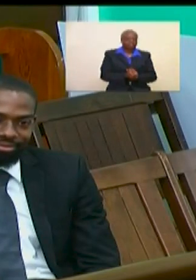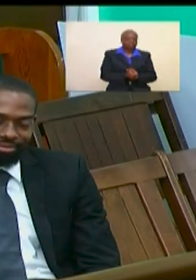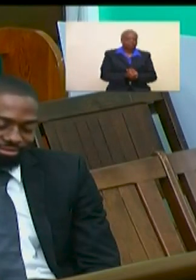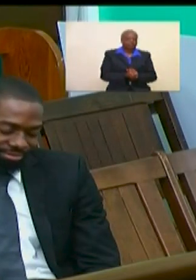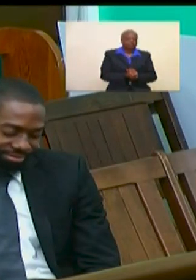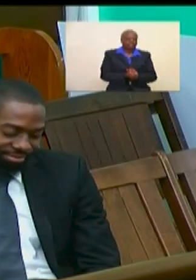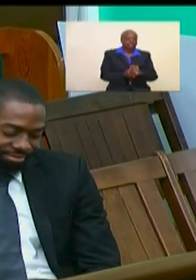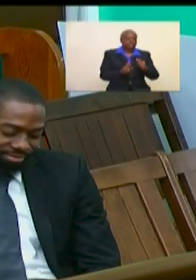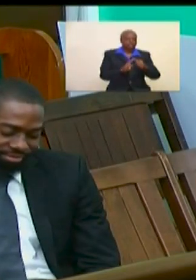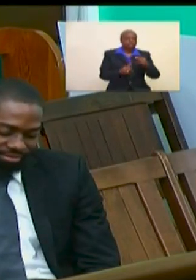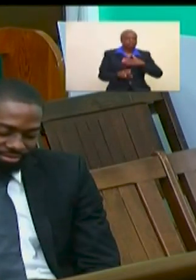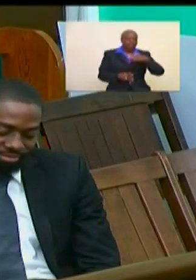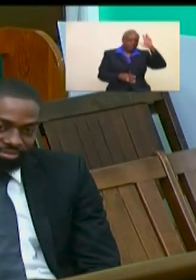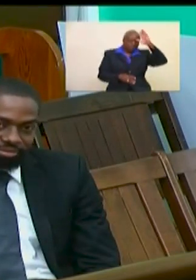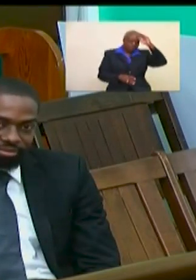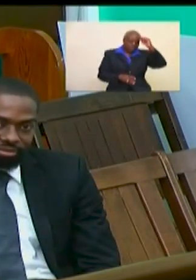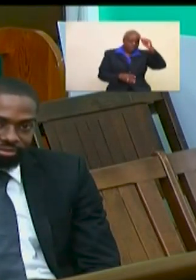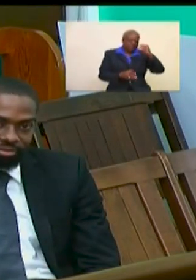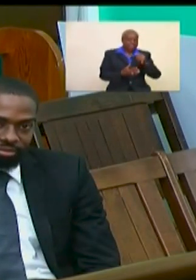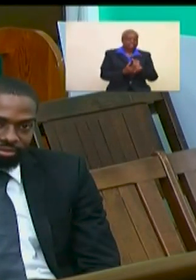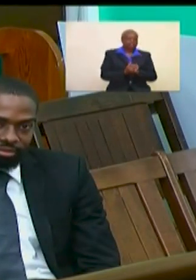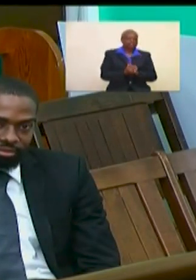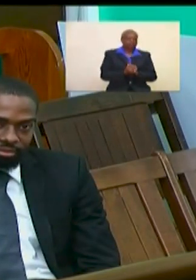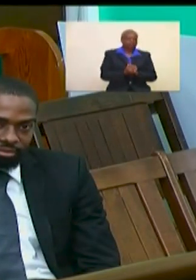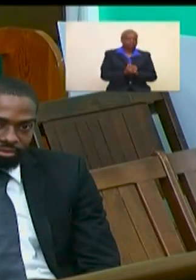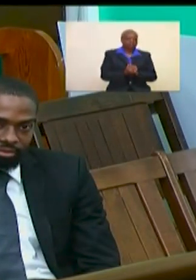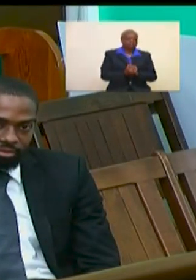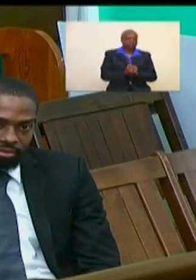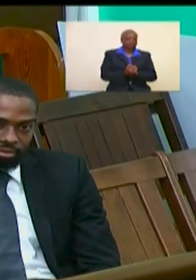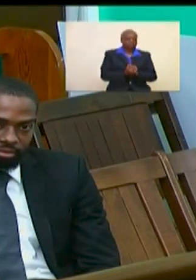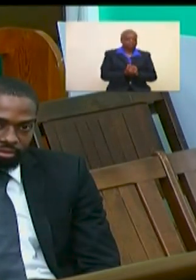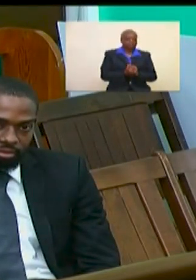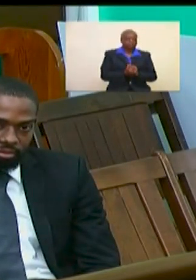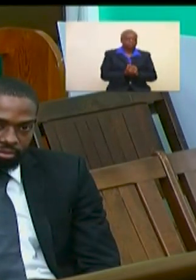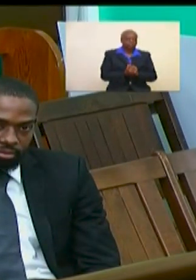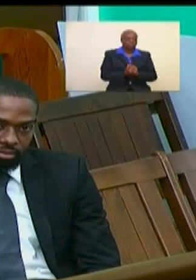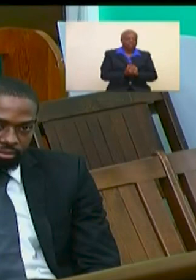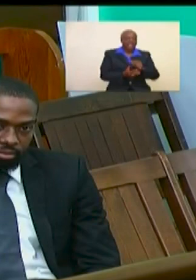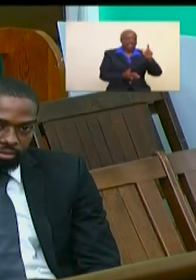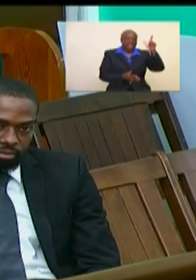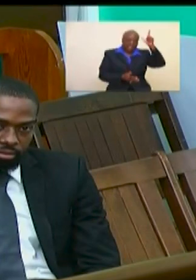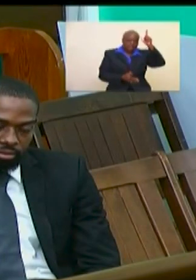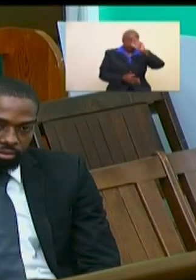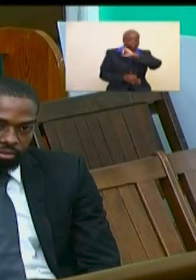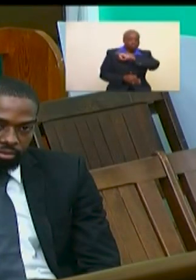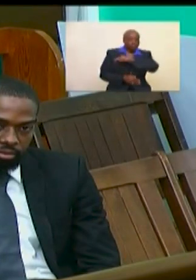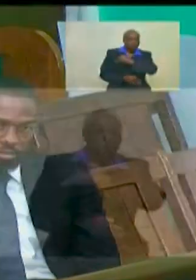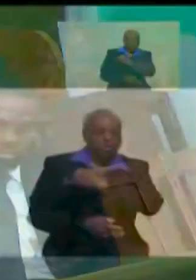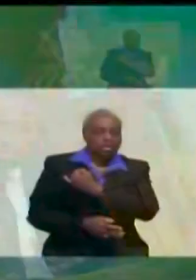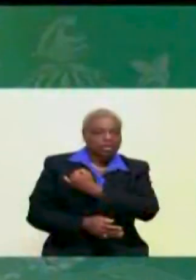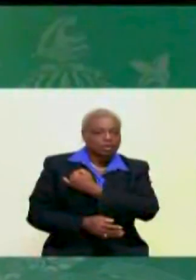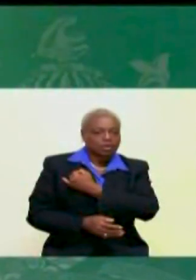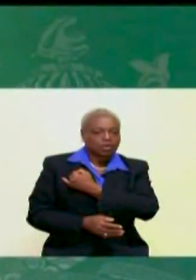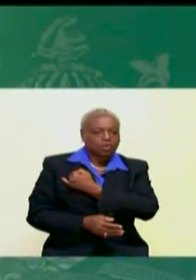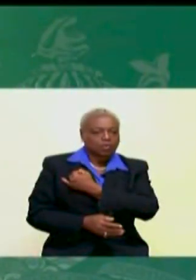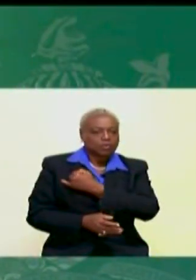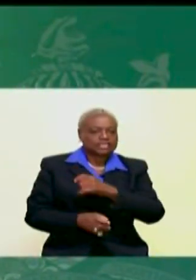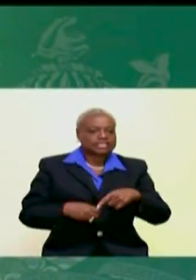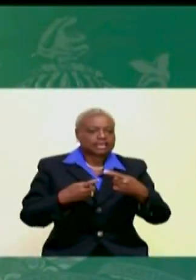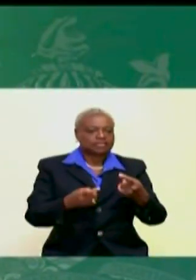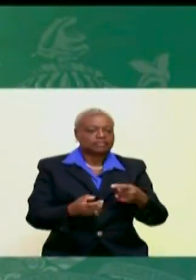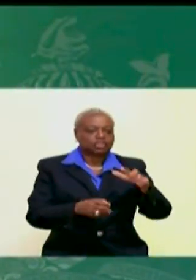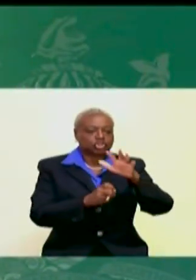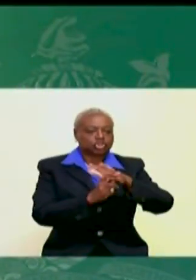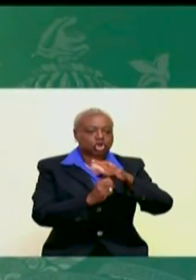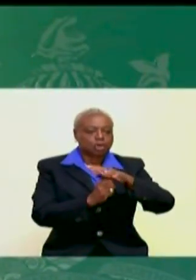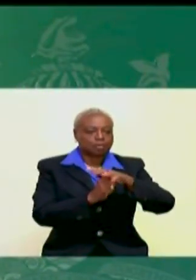To my boys, Quade Leslie and Liam Javon was also awarded for his top